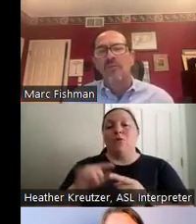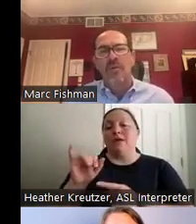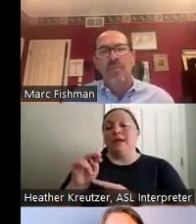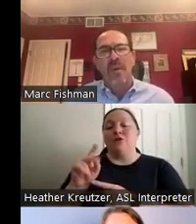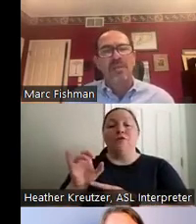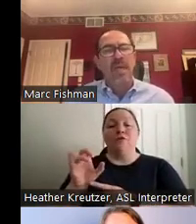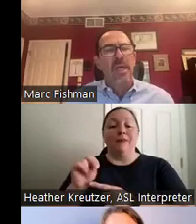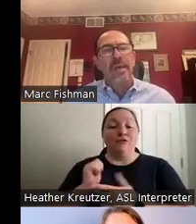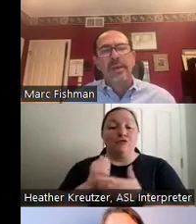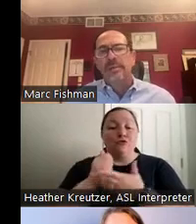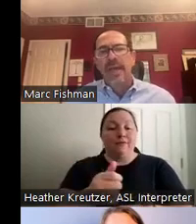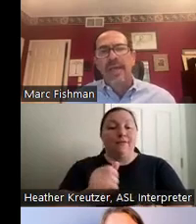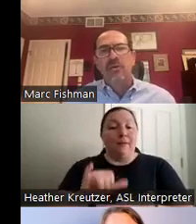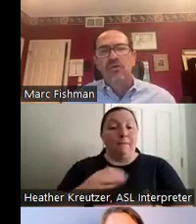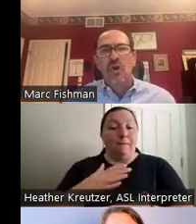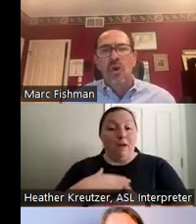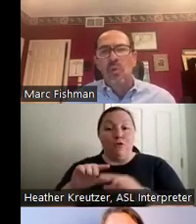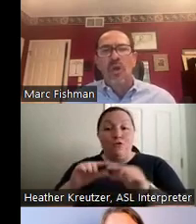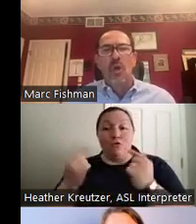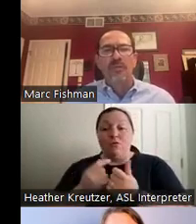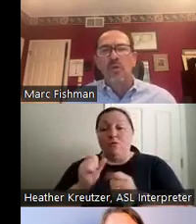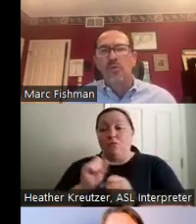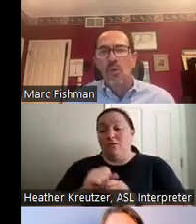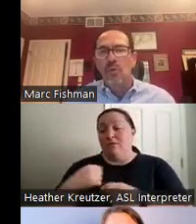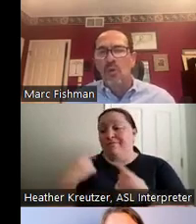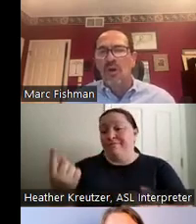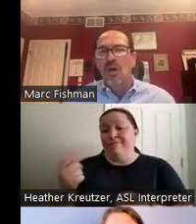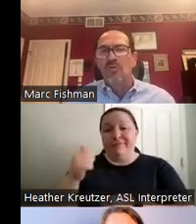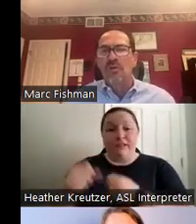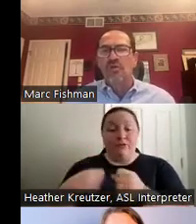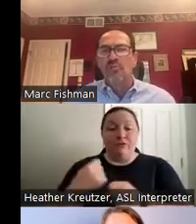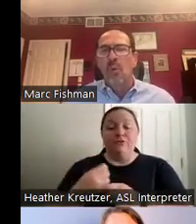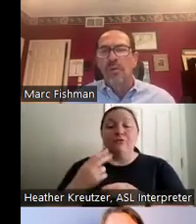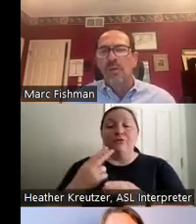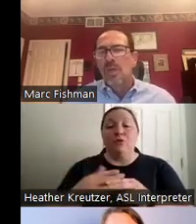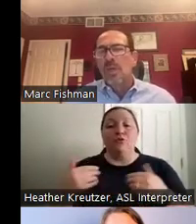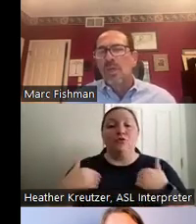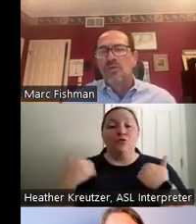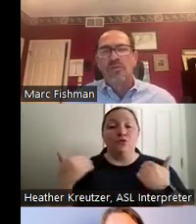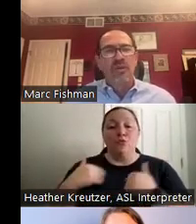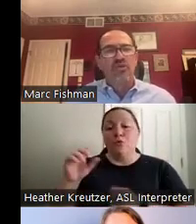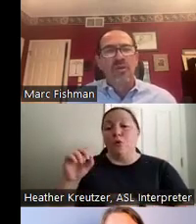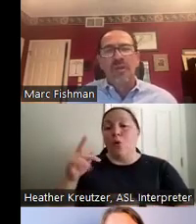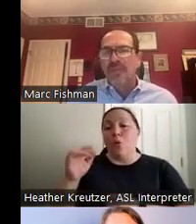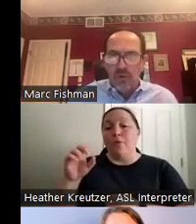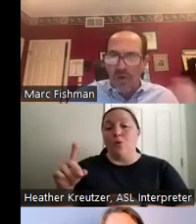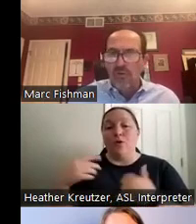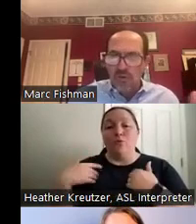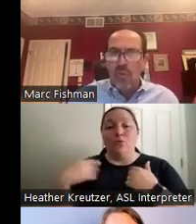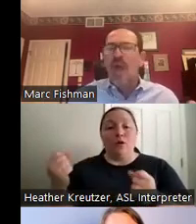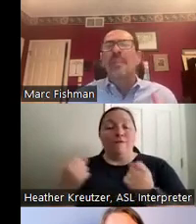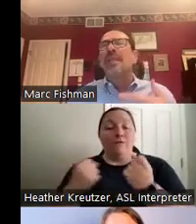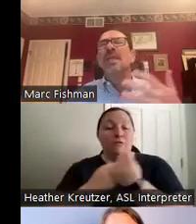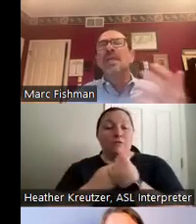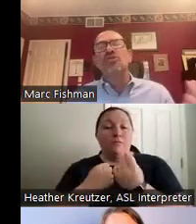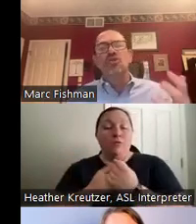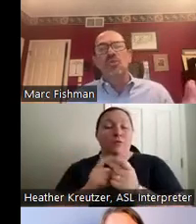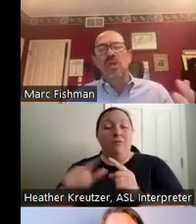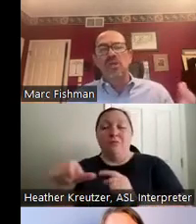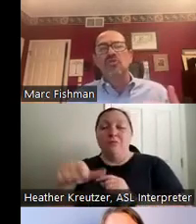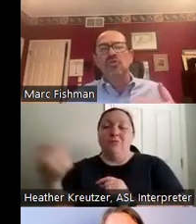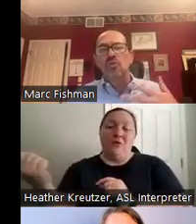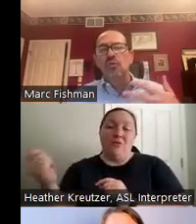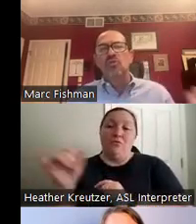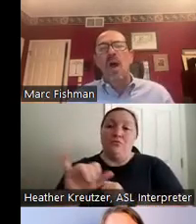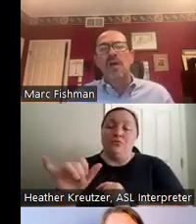working on for the past decade or so. We call it the Youth Opioid Recovery Support Intervention, but there are others as well. And the key